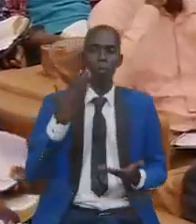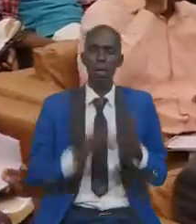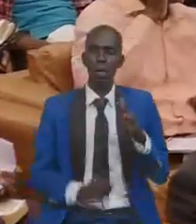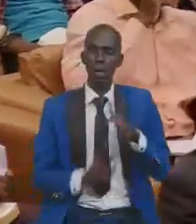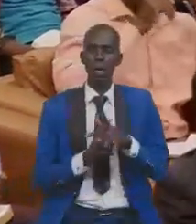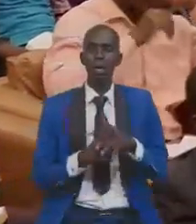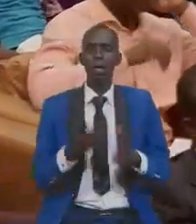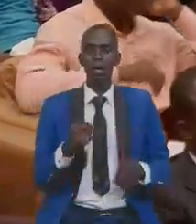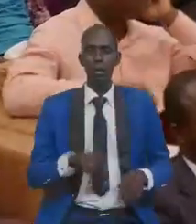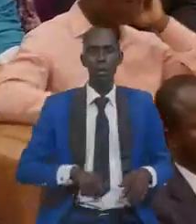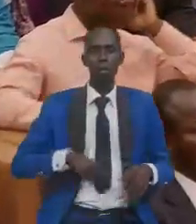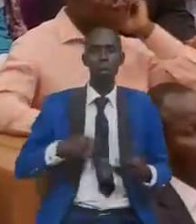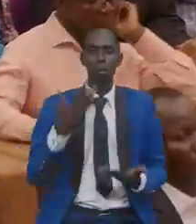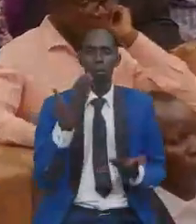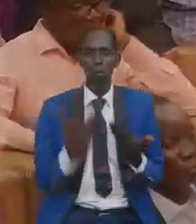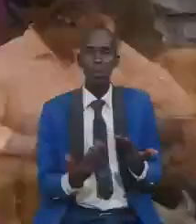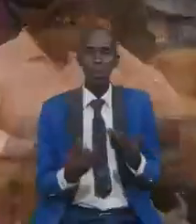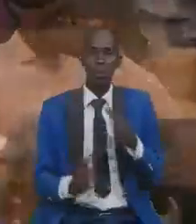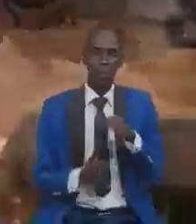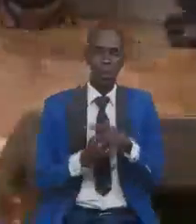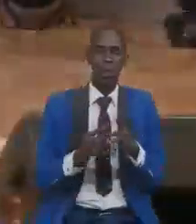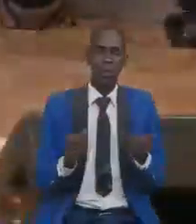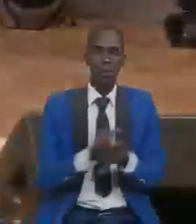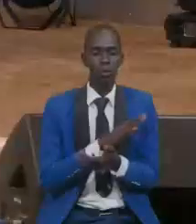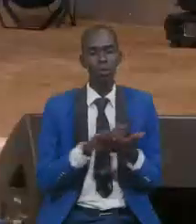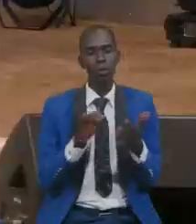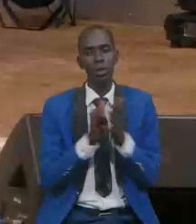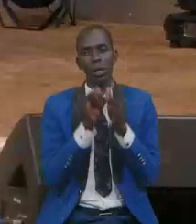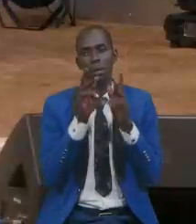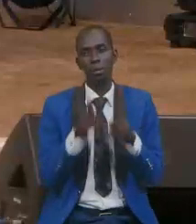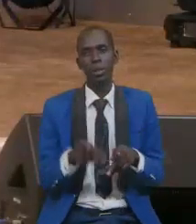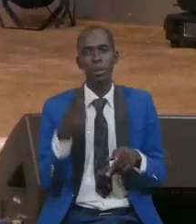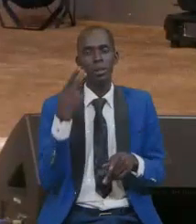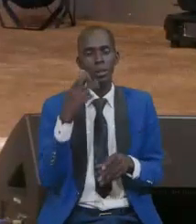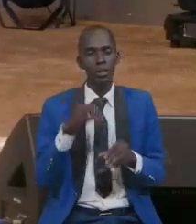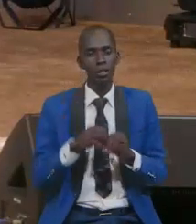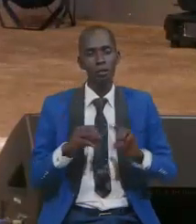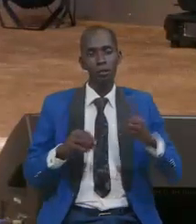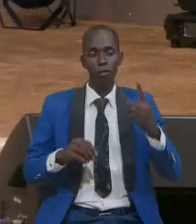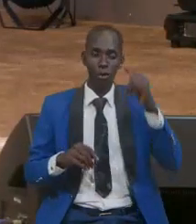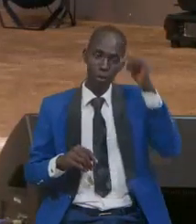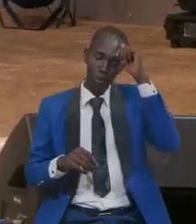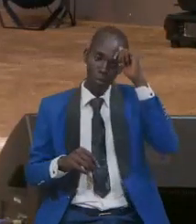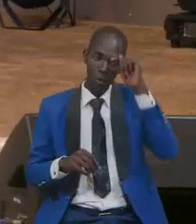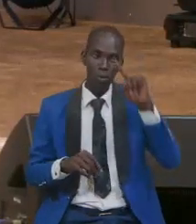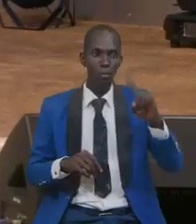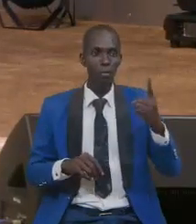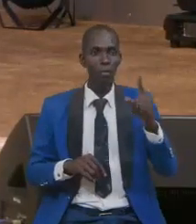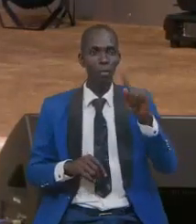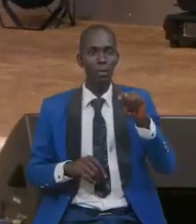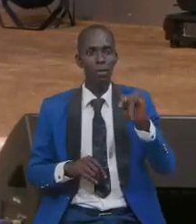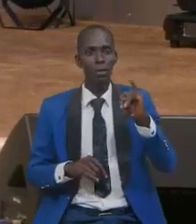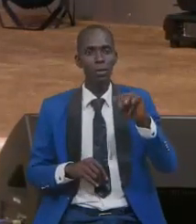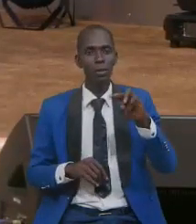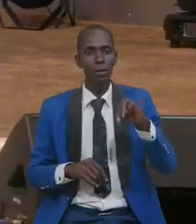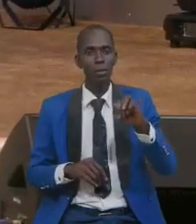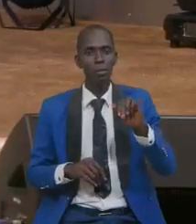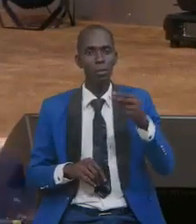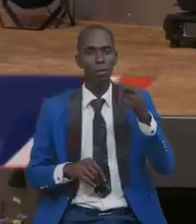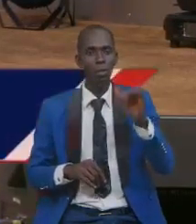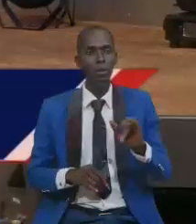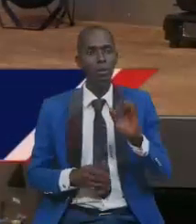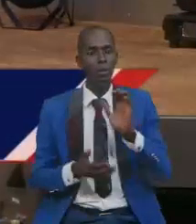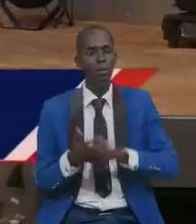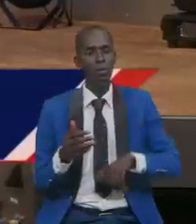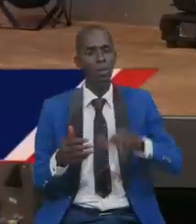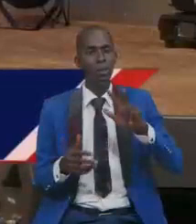pride may ruin and destroy that person. Look at 1 Timothy chapter 3 verse 6. It says,